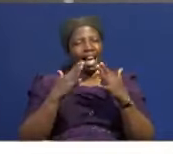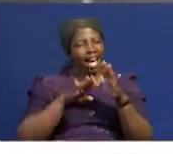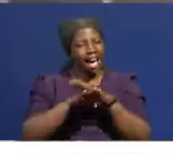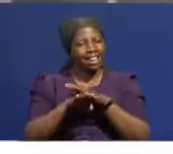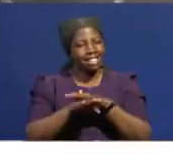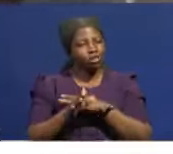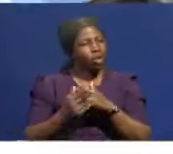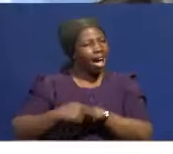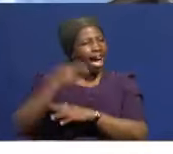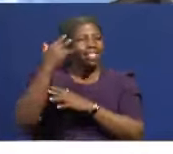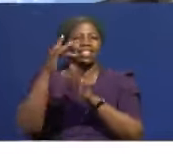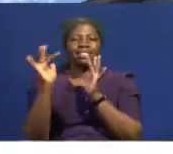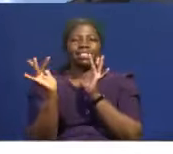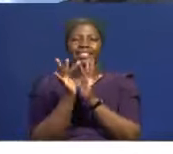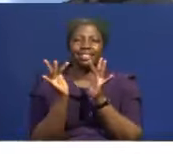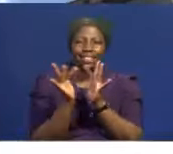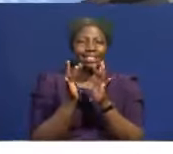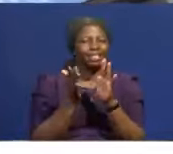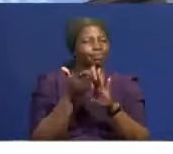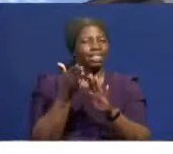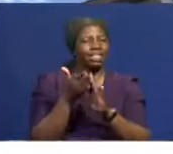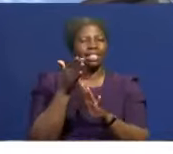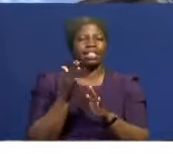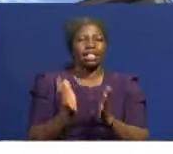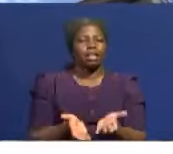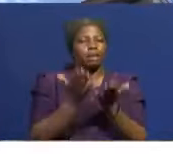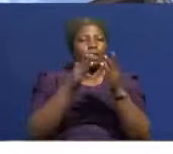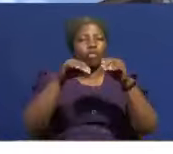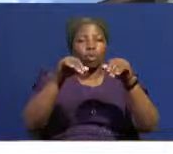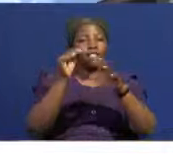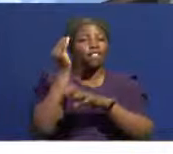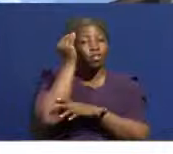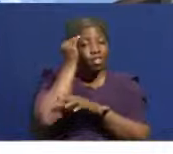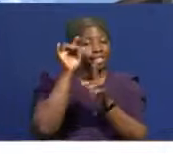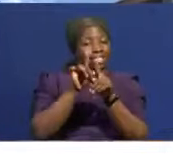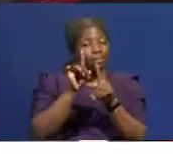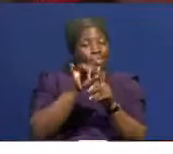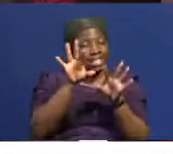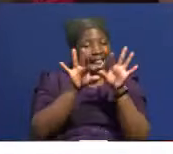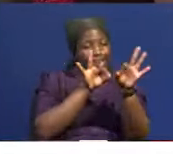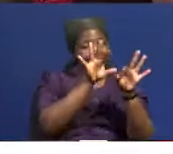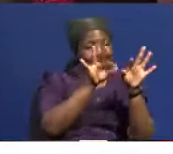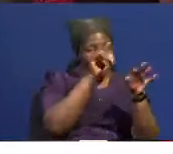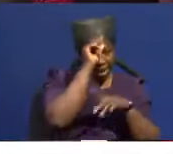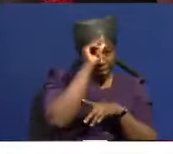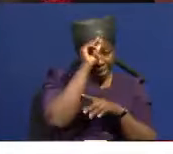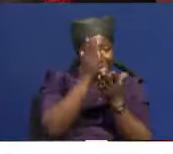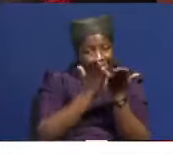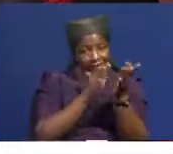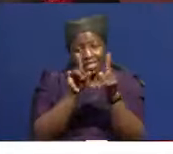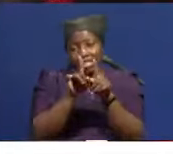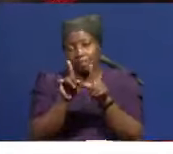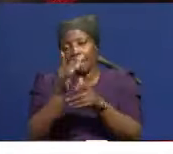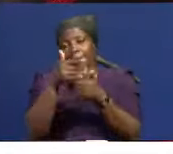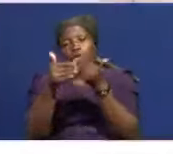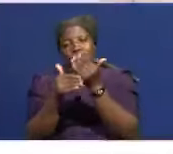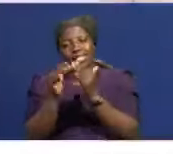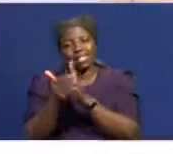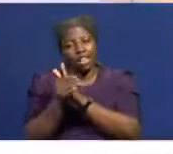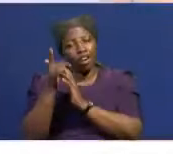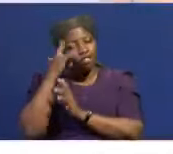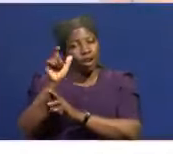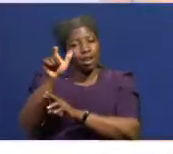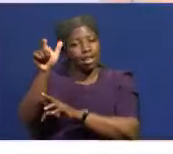high-speed internet, improving the quality of education and selected government services, as well as building skills for the